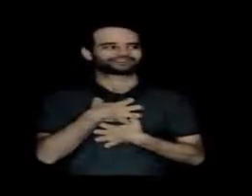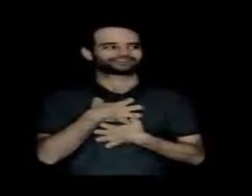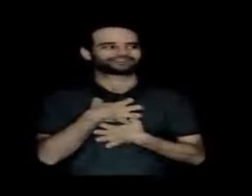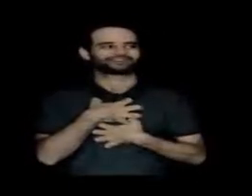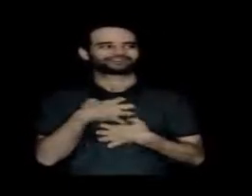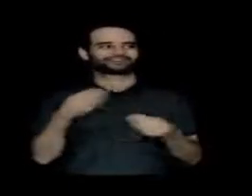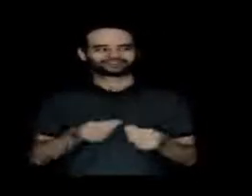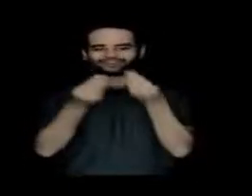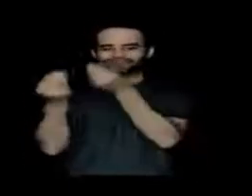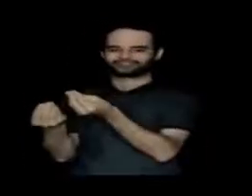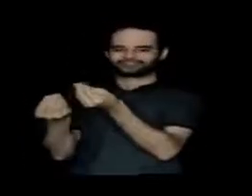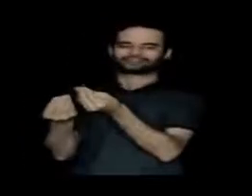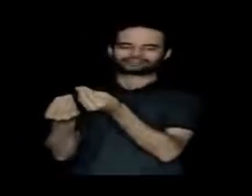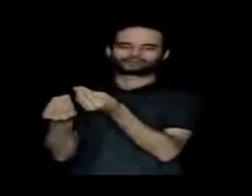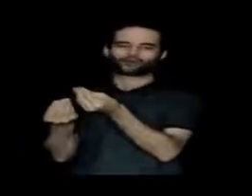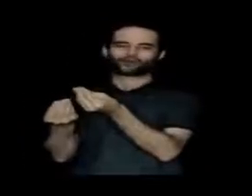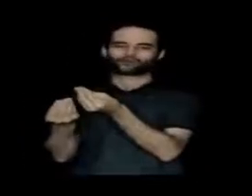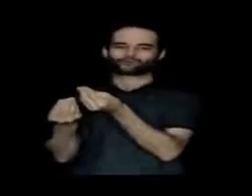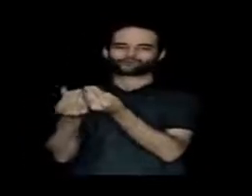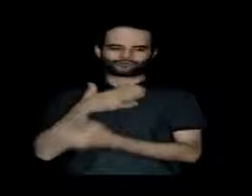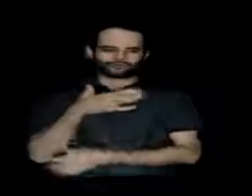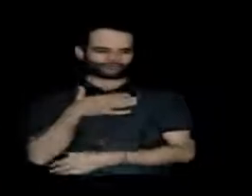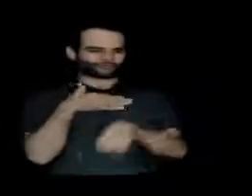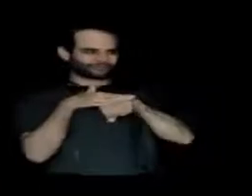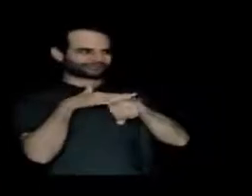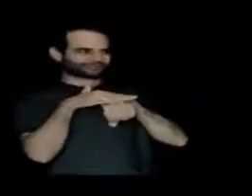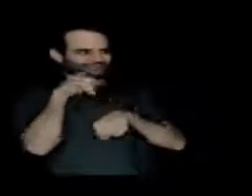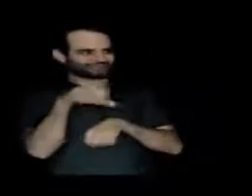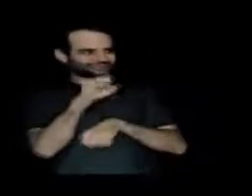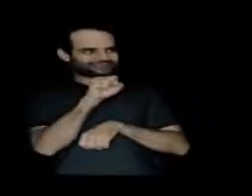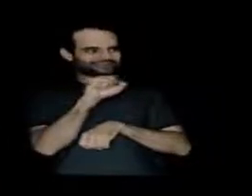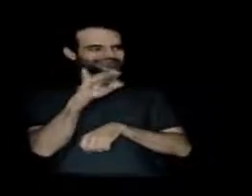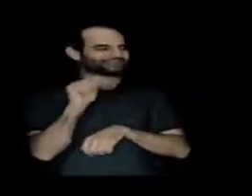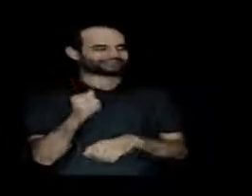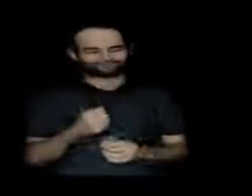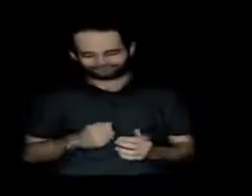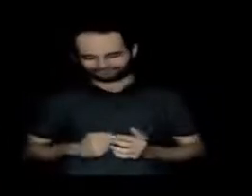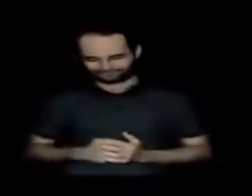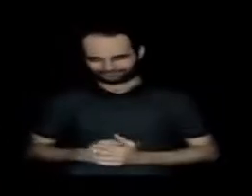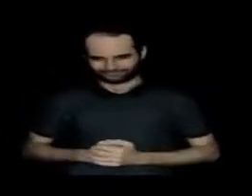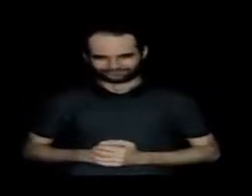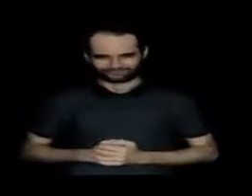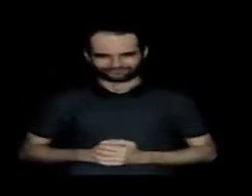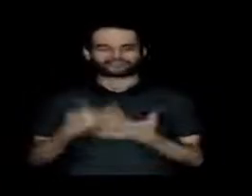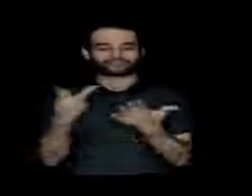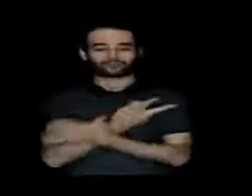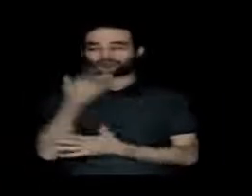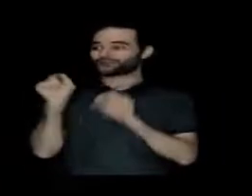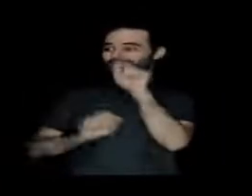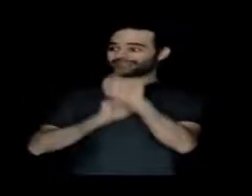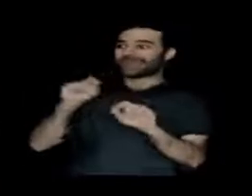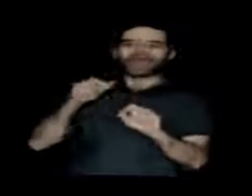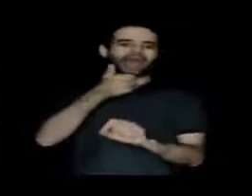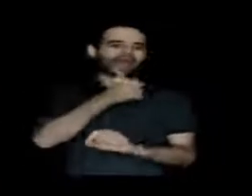didn't want to give her the news. And then if it wasn't Janinne, right? That was rewarding. We even get emotional.